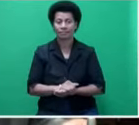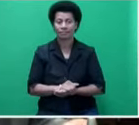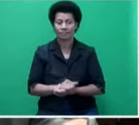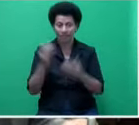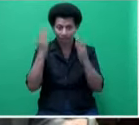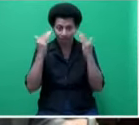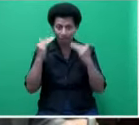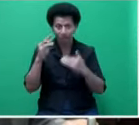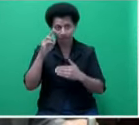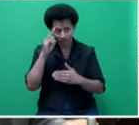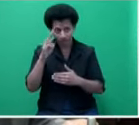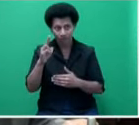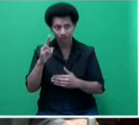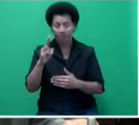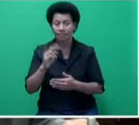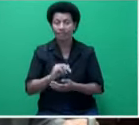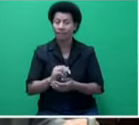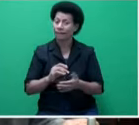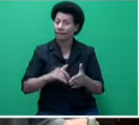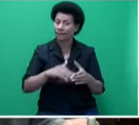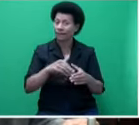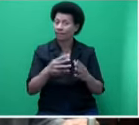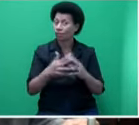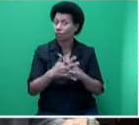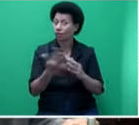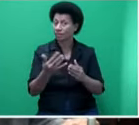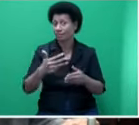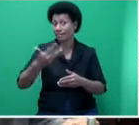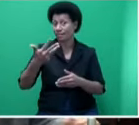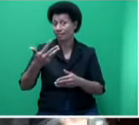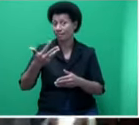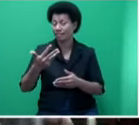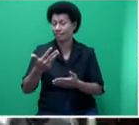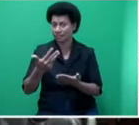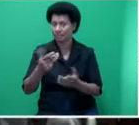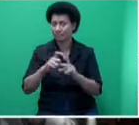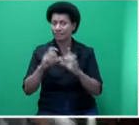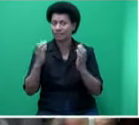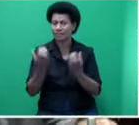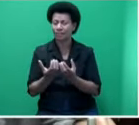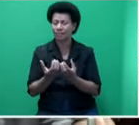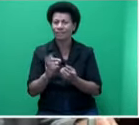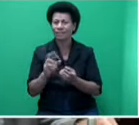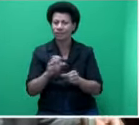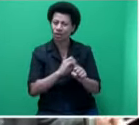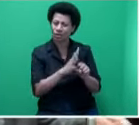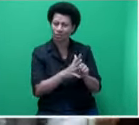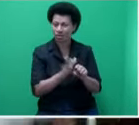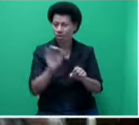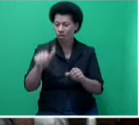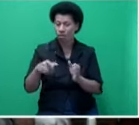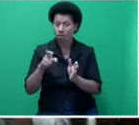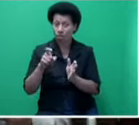sir, pursuant to a resolution of Parliament on Wednesday, 9th December, I now move that the COVID-19 Response Home Loan Assistance Bill 2020